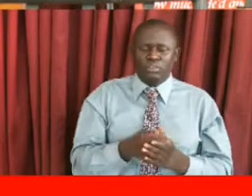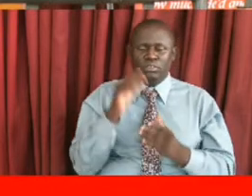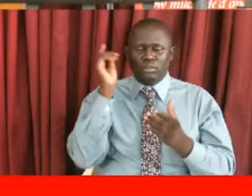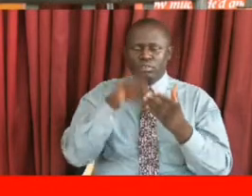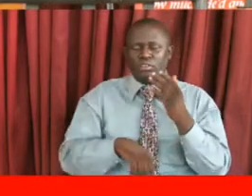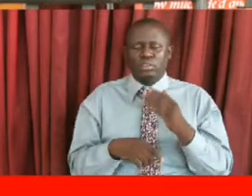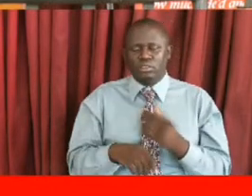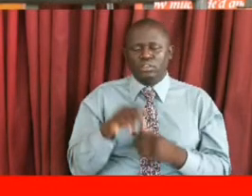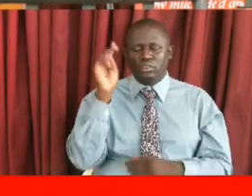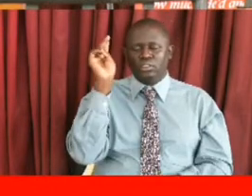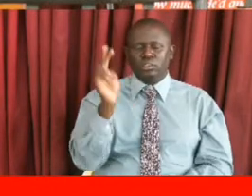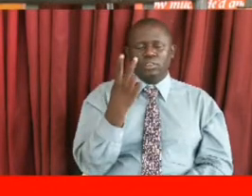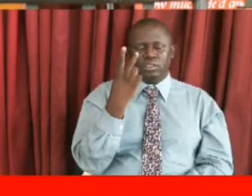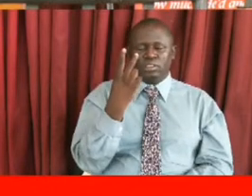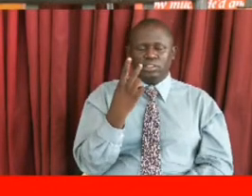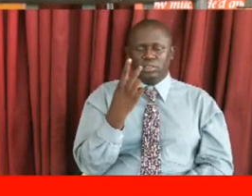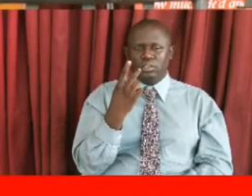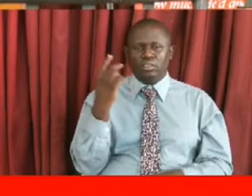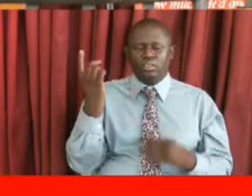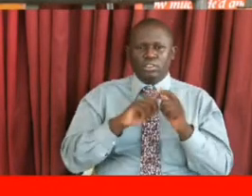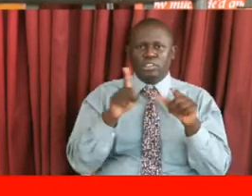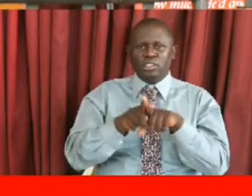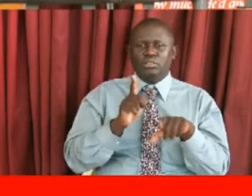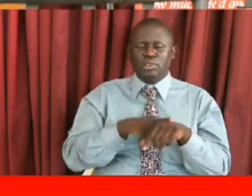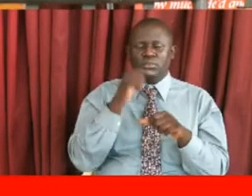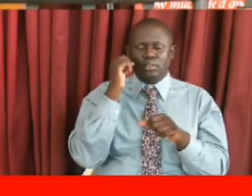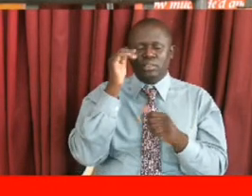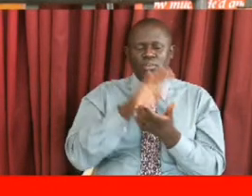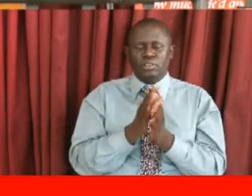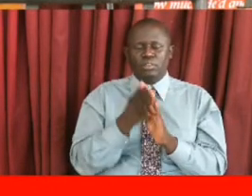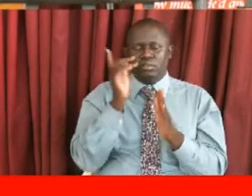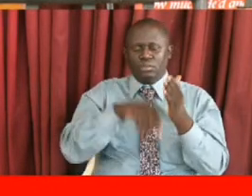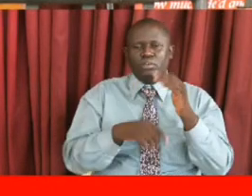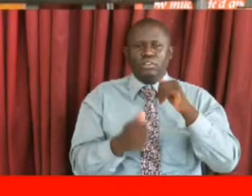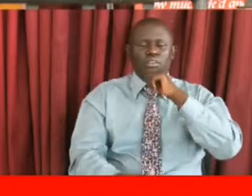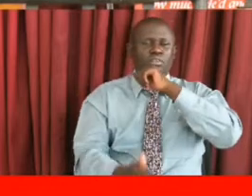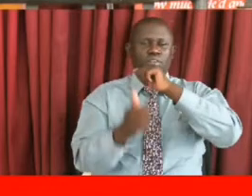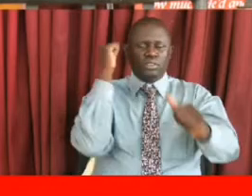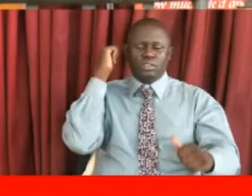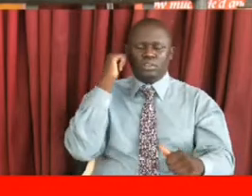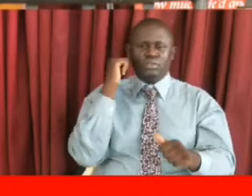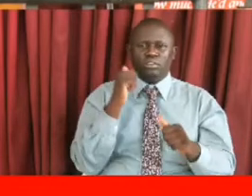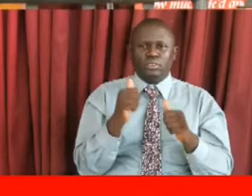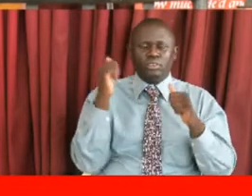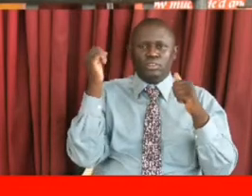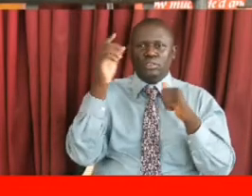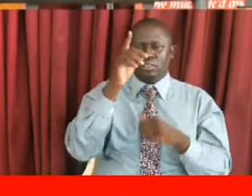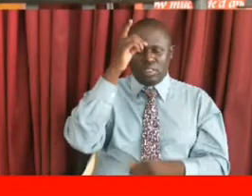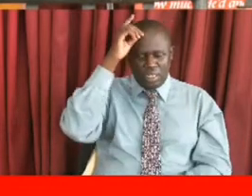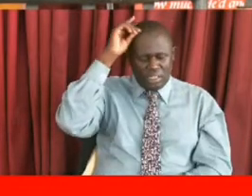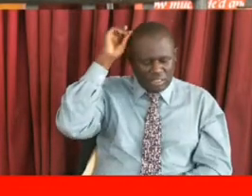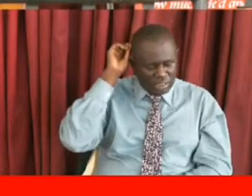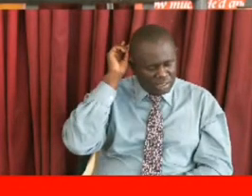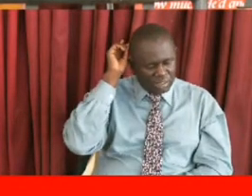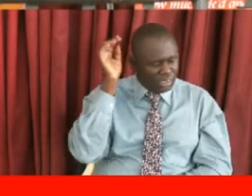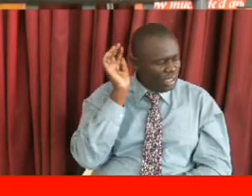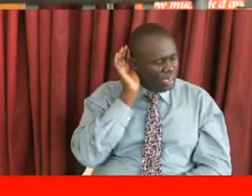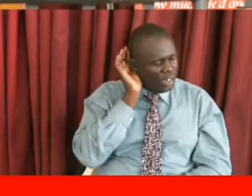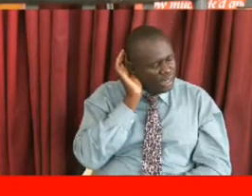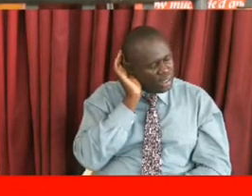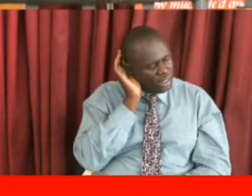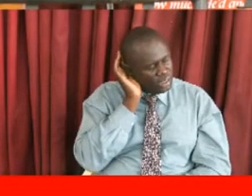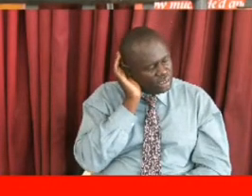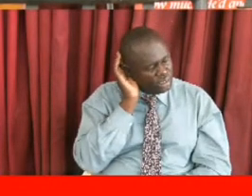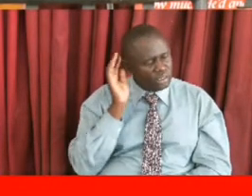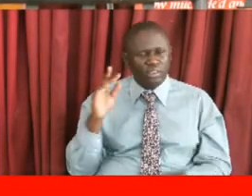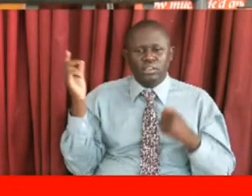Thunders and forbidden you know Daniel had the seven Thunders he had the seven